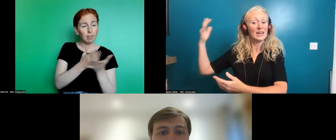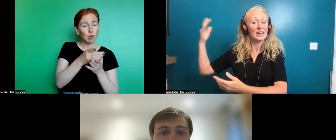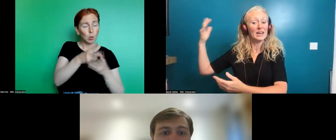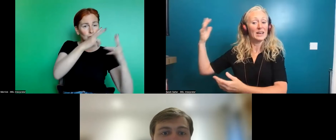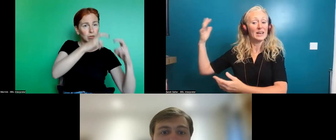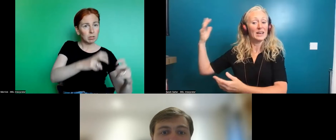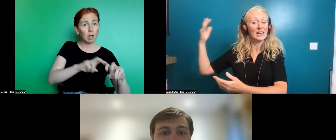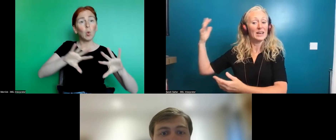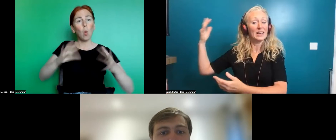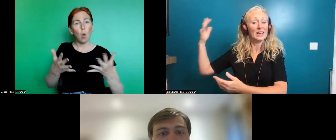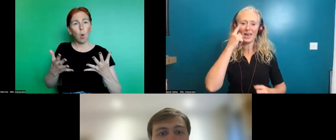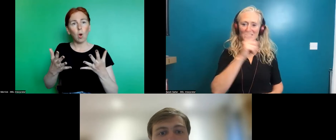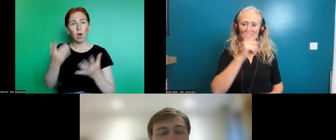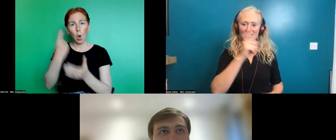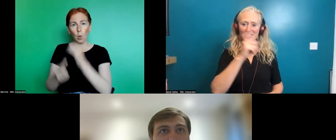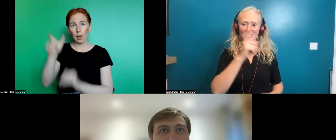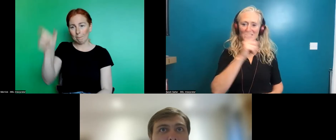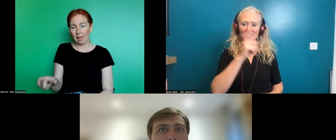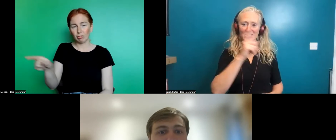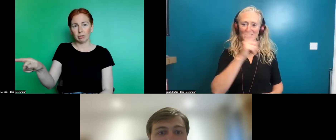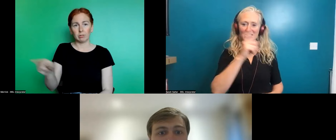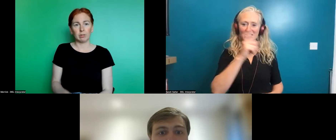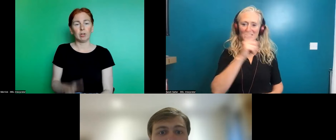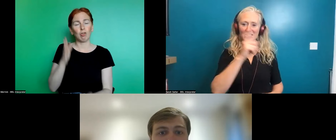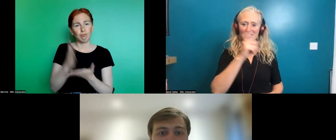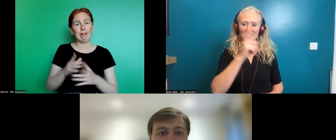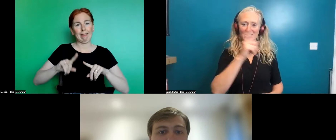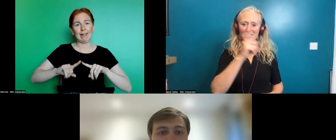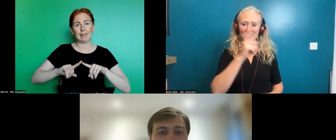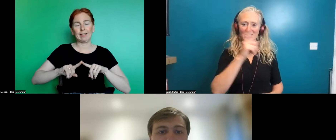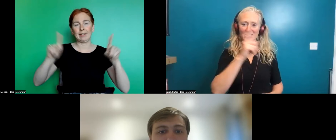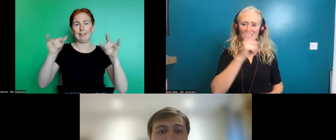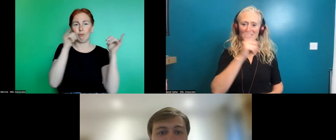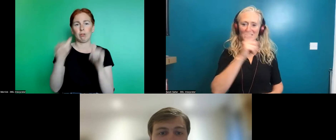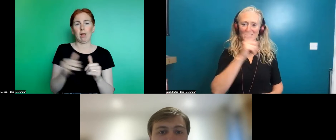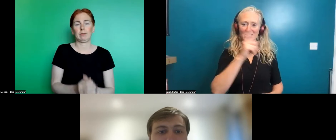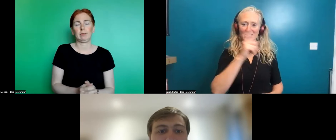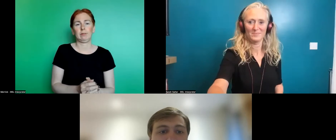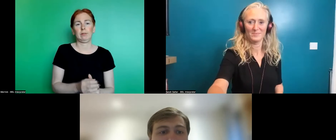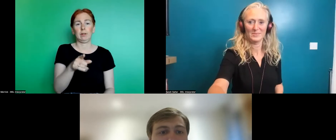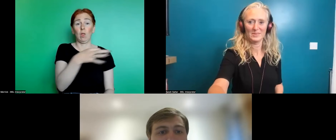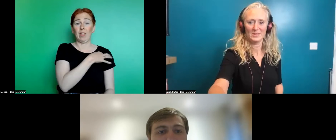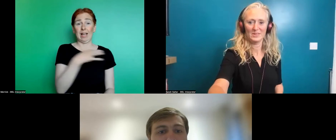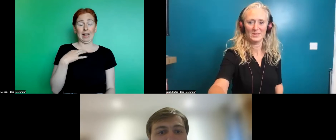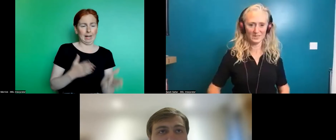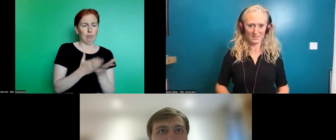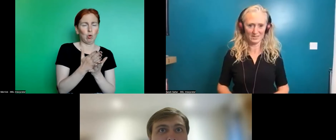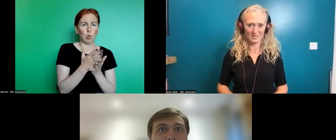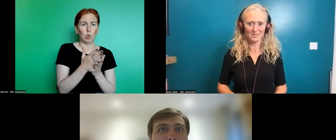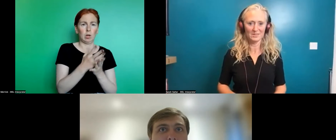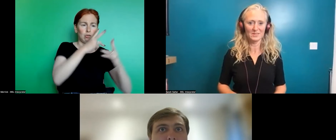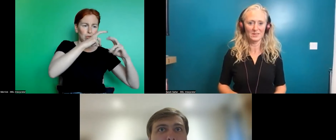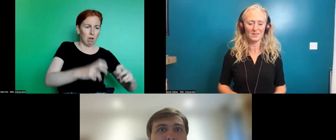tests. The tests will tend to be organized in a really structured and kind of repetitive way. And that helps us